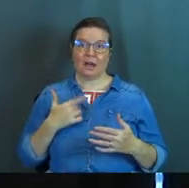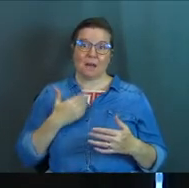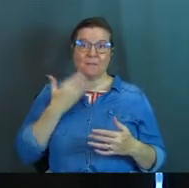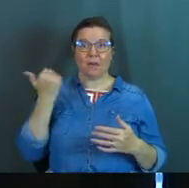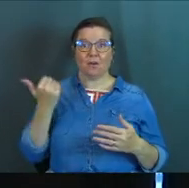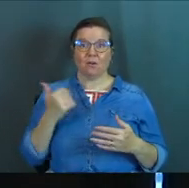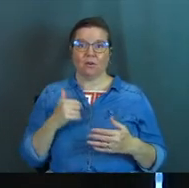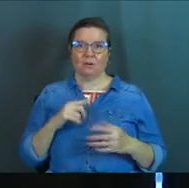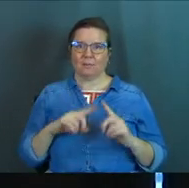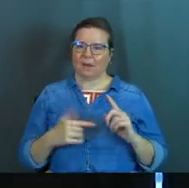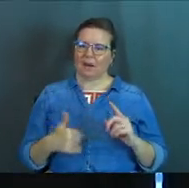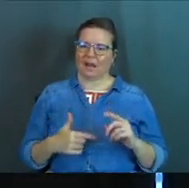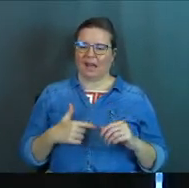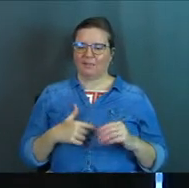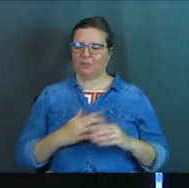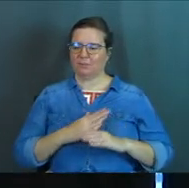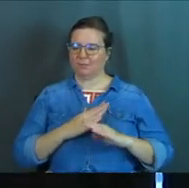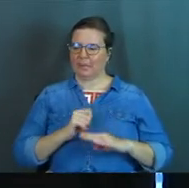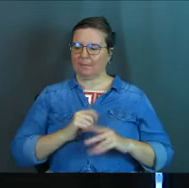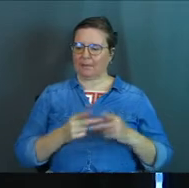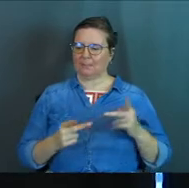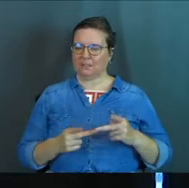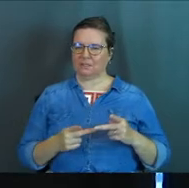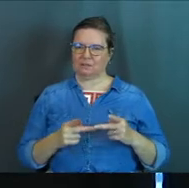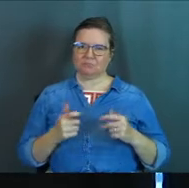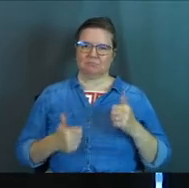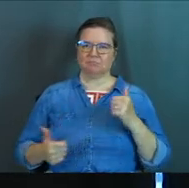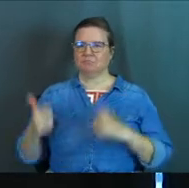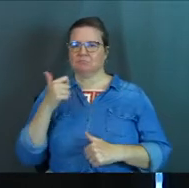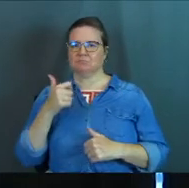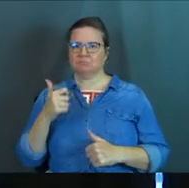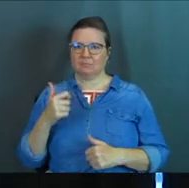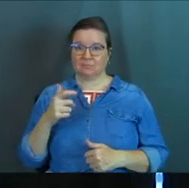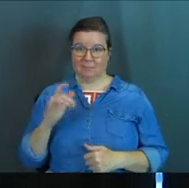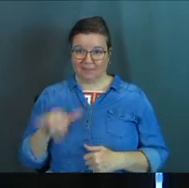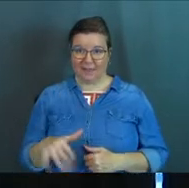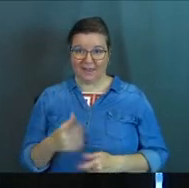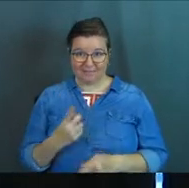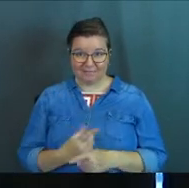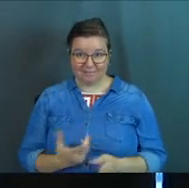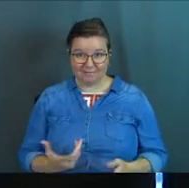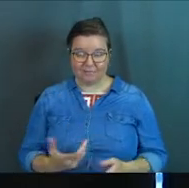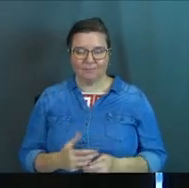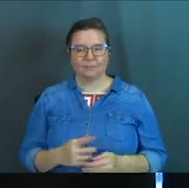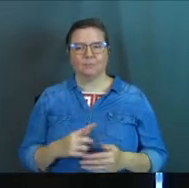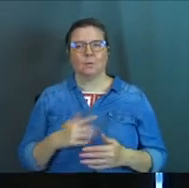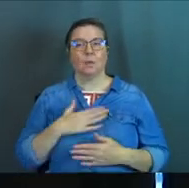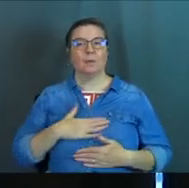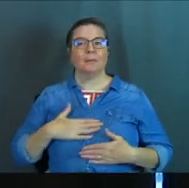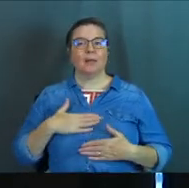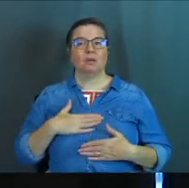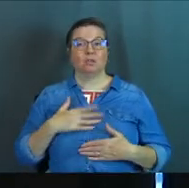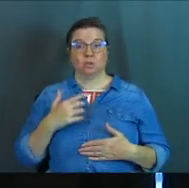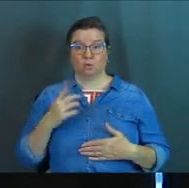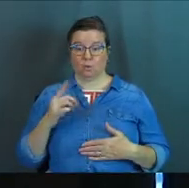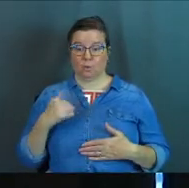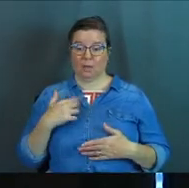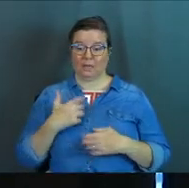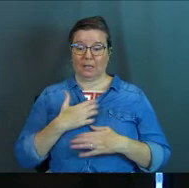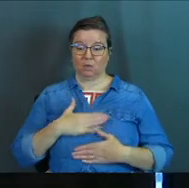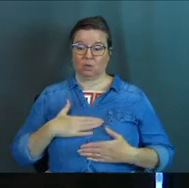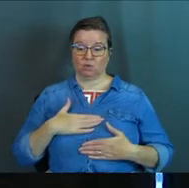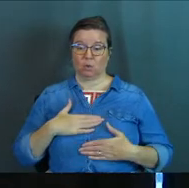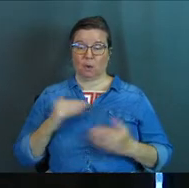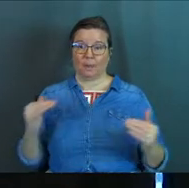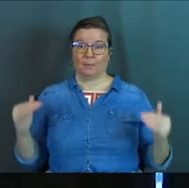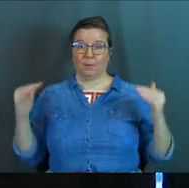better, but man, I've got to protect my position. King of the mountain stuff, right? And how about pleasure? Do I get to